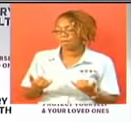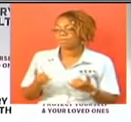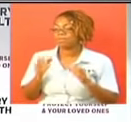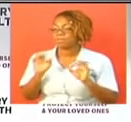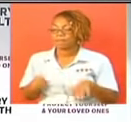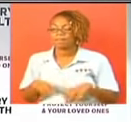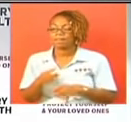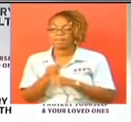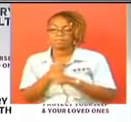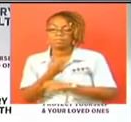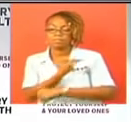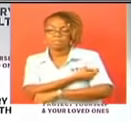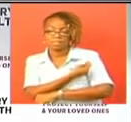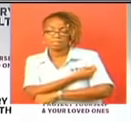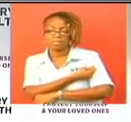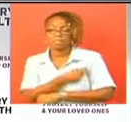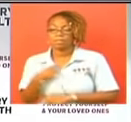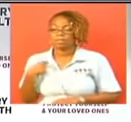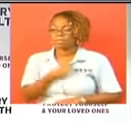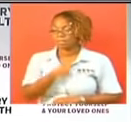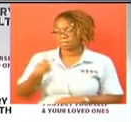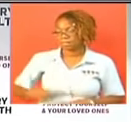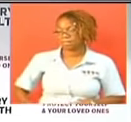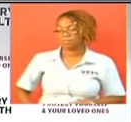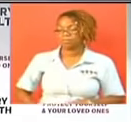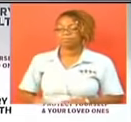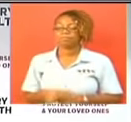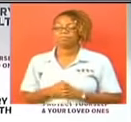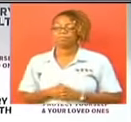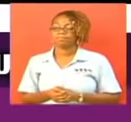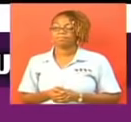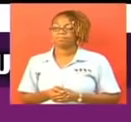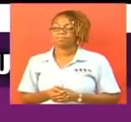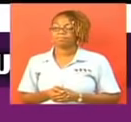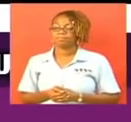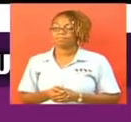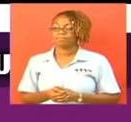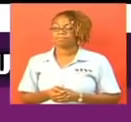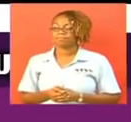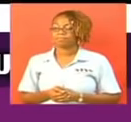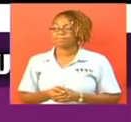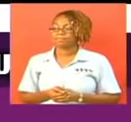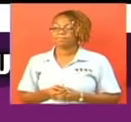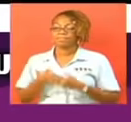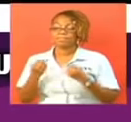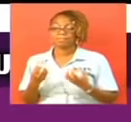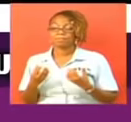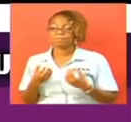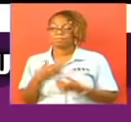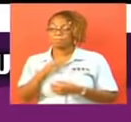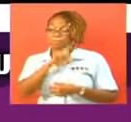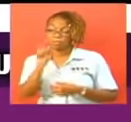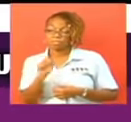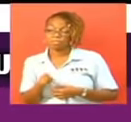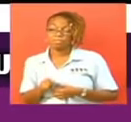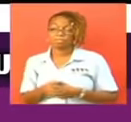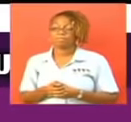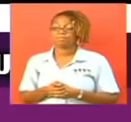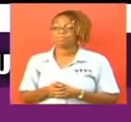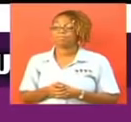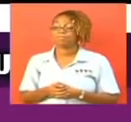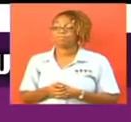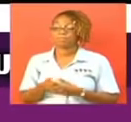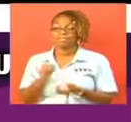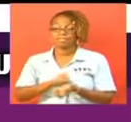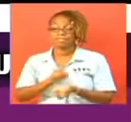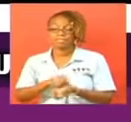Okay, hi. My question is for Dr. Hines. Dr. Hines, a while ago you said that in terms of the measures